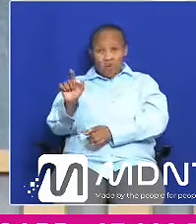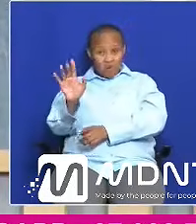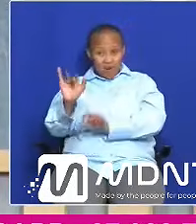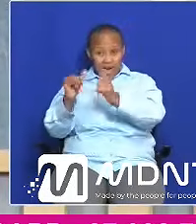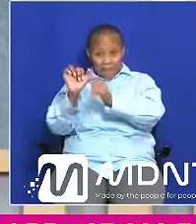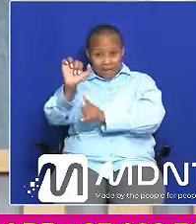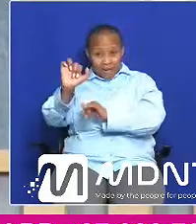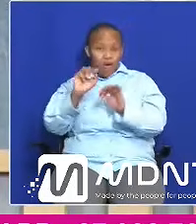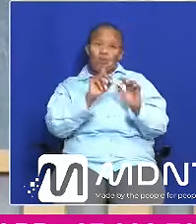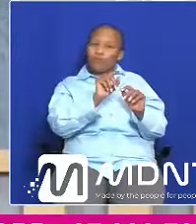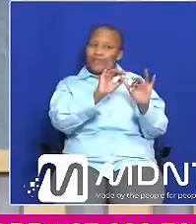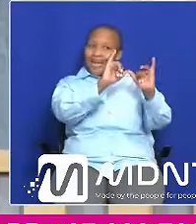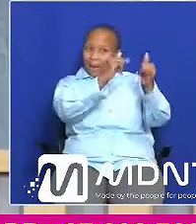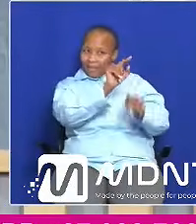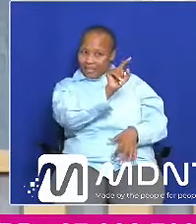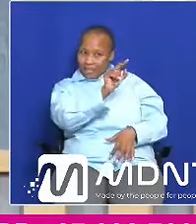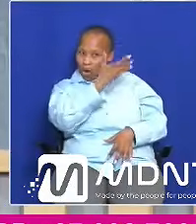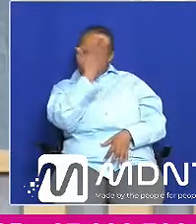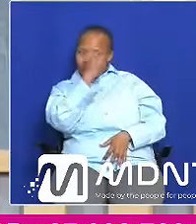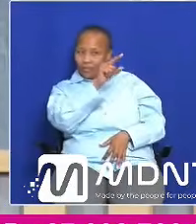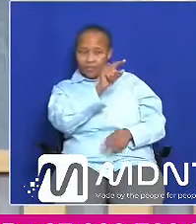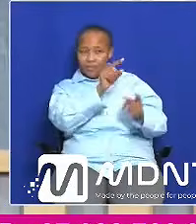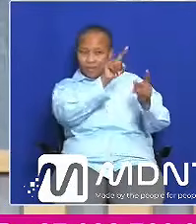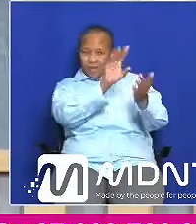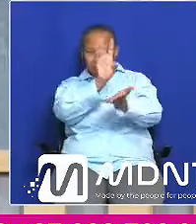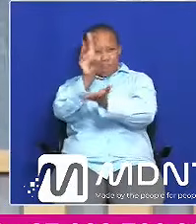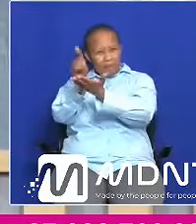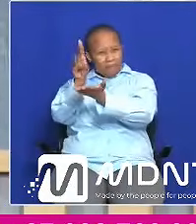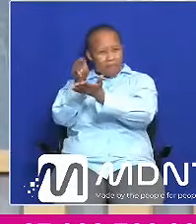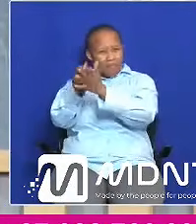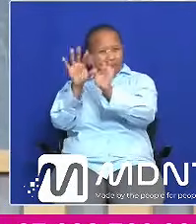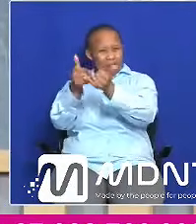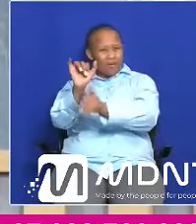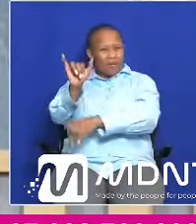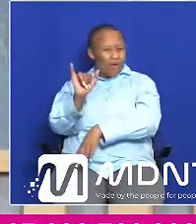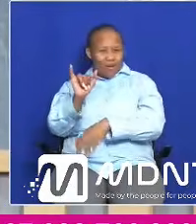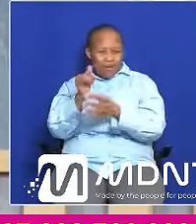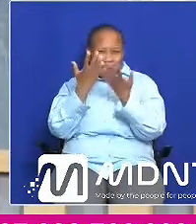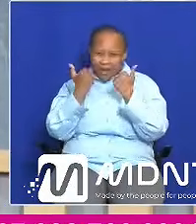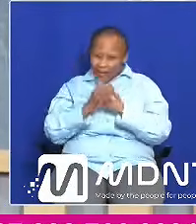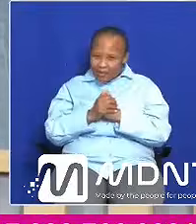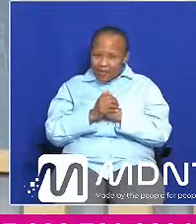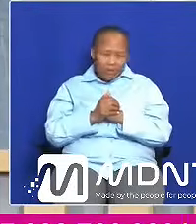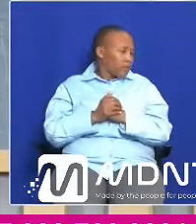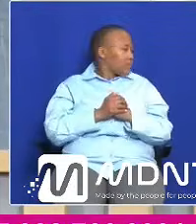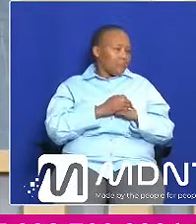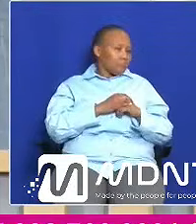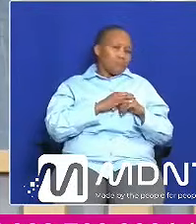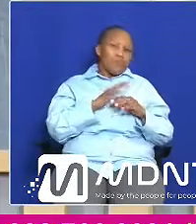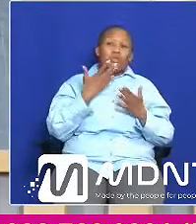We will have to check the recipient reference. That might help me to remember. And if it doesn't help you remember, then that's it, we are